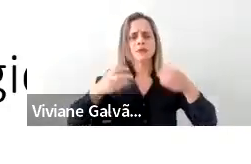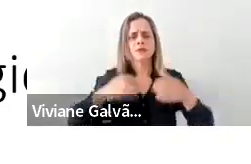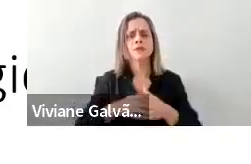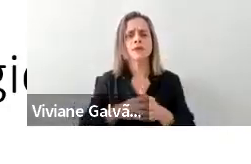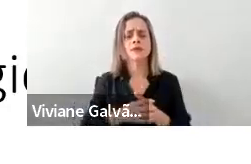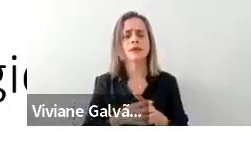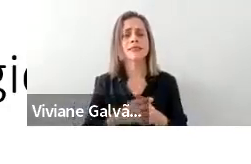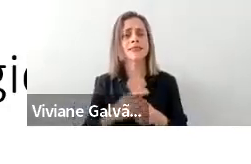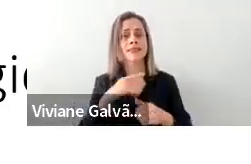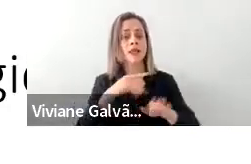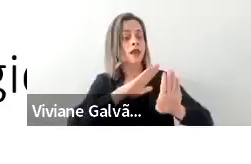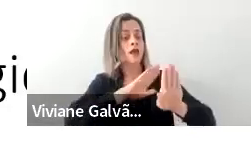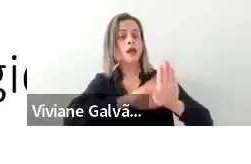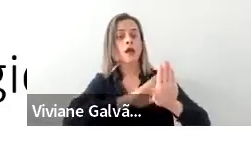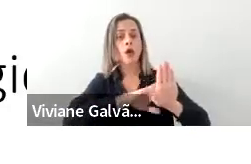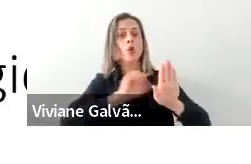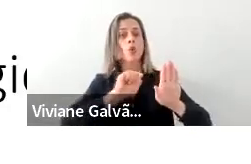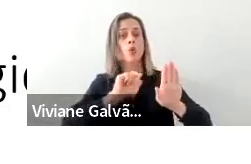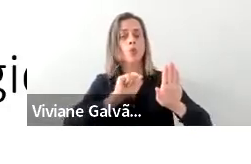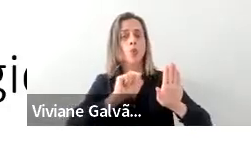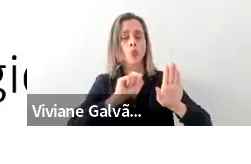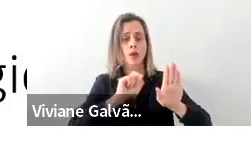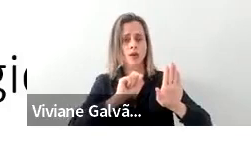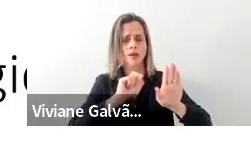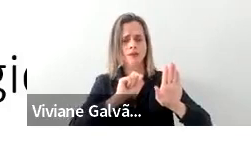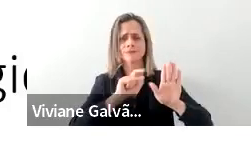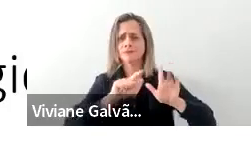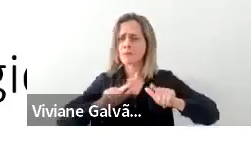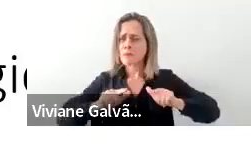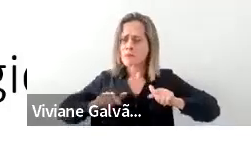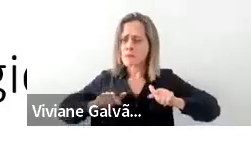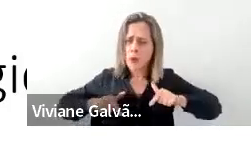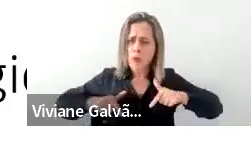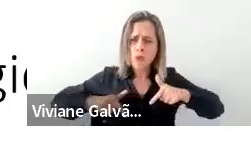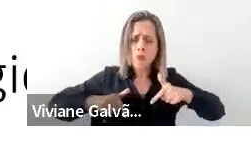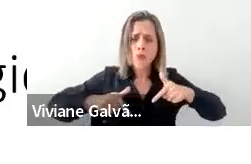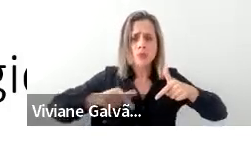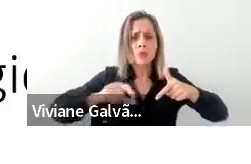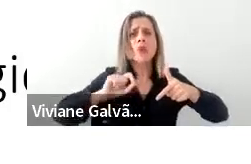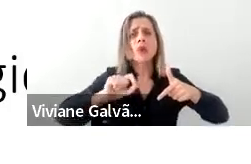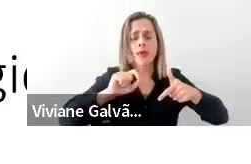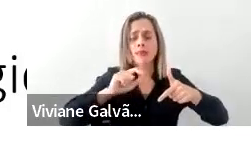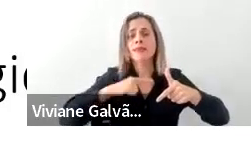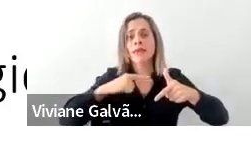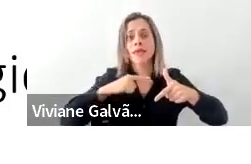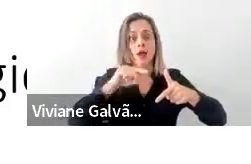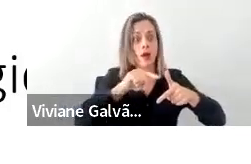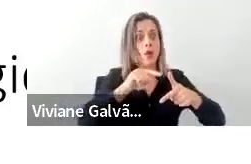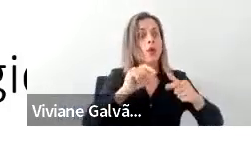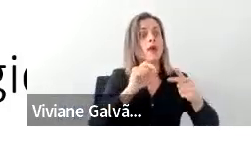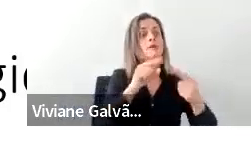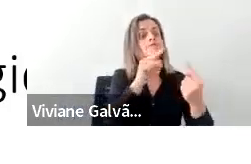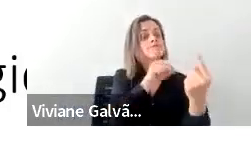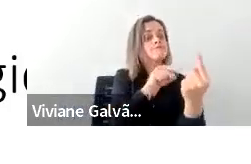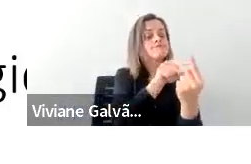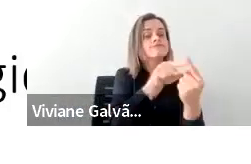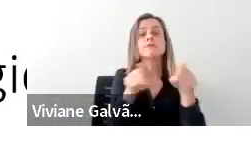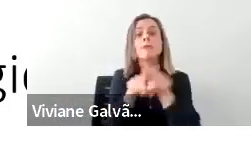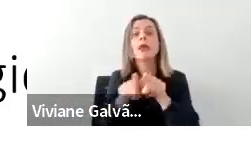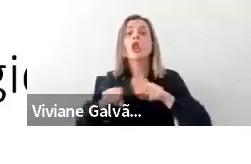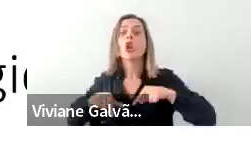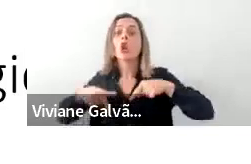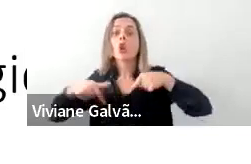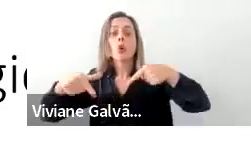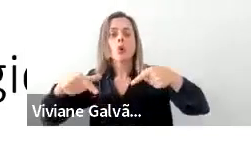materialism, and defines materialism in Lenin's sense. He looks at Marx's Capital and the germ cell